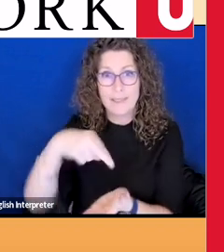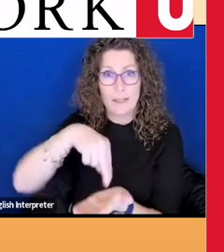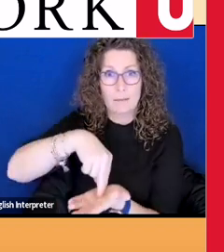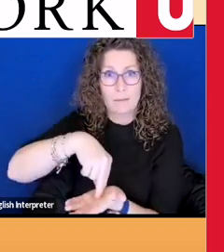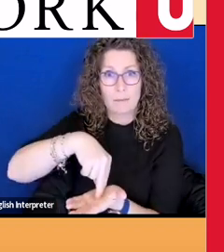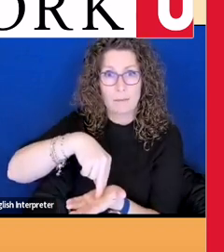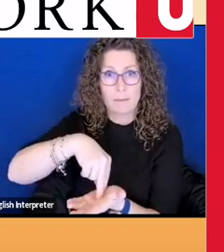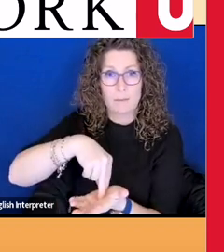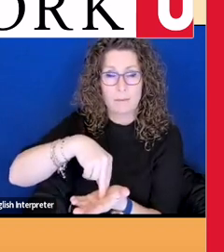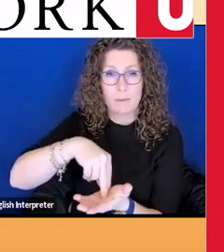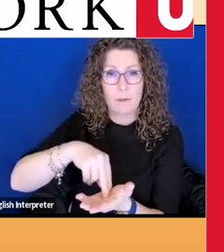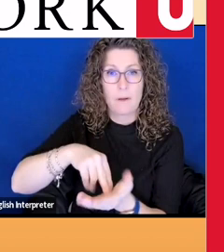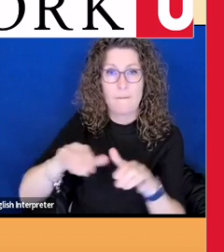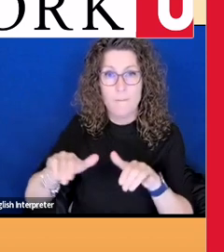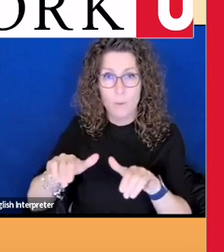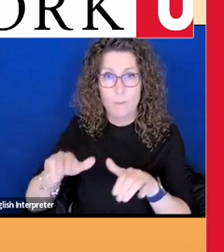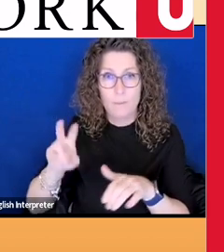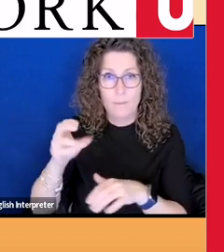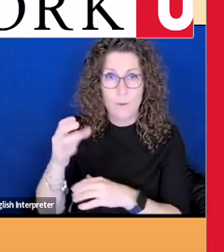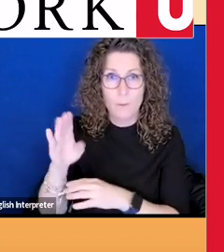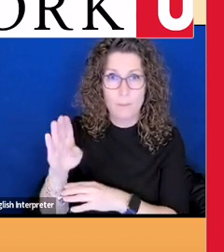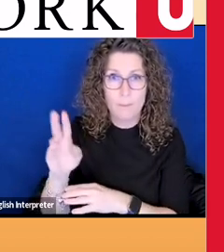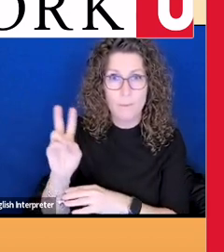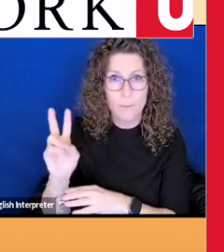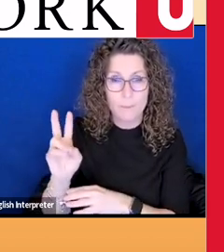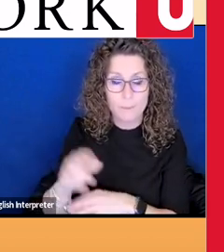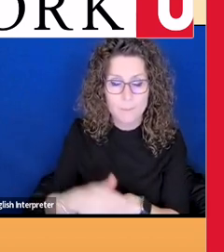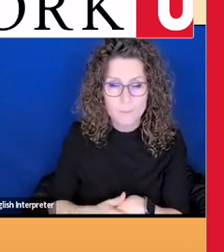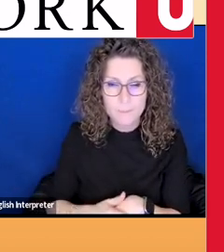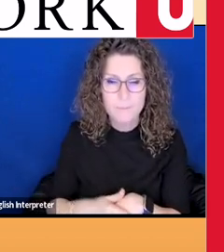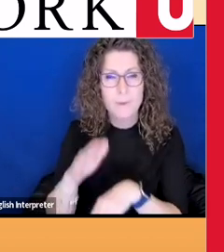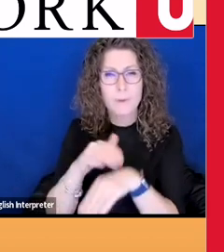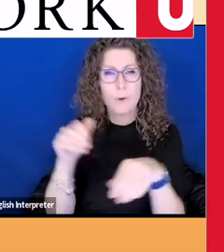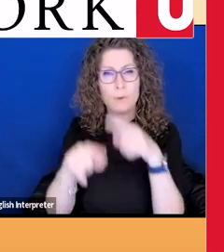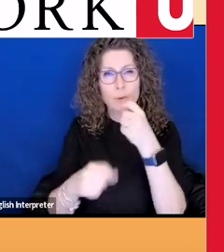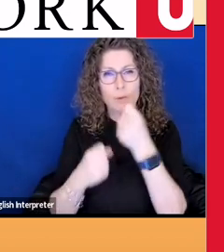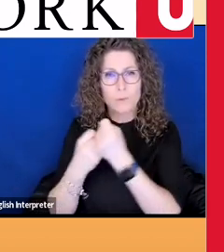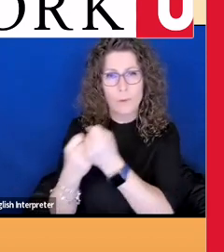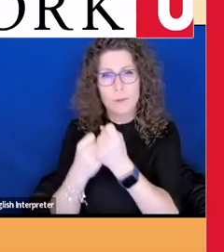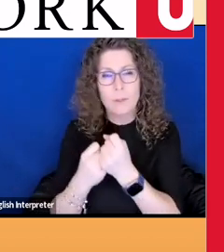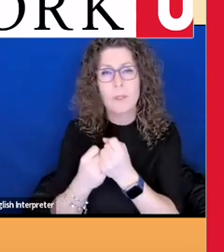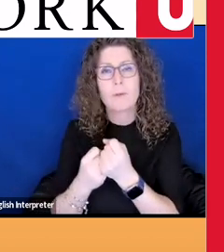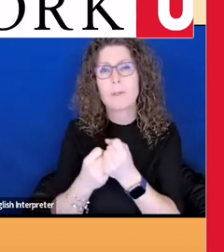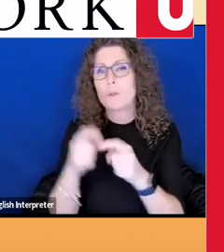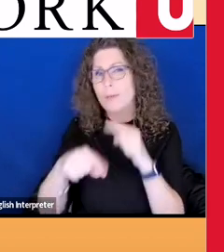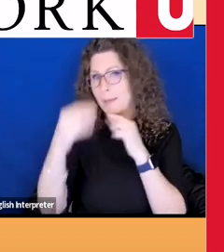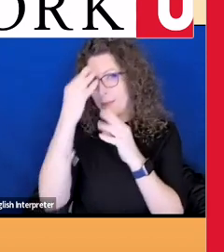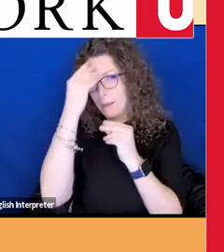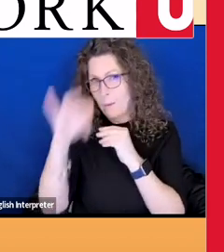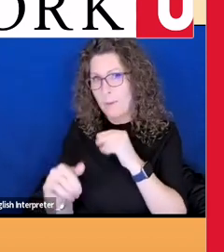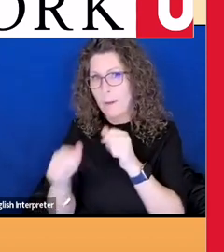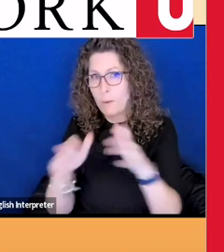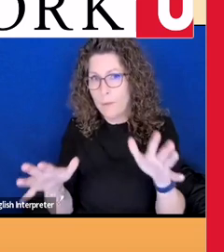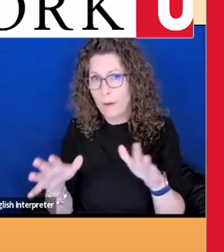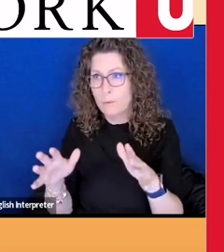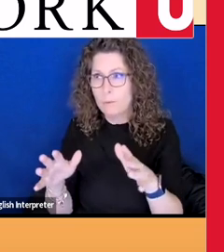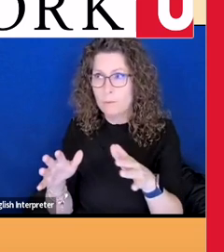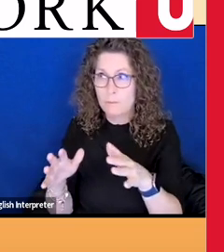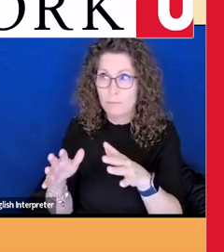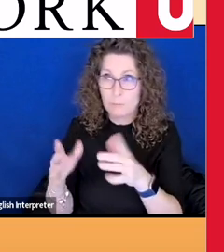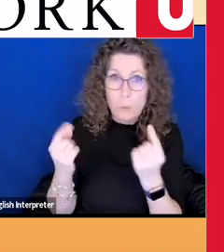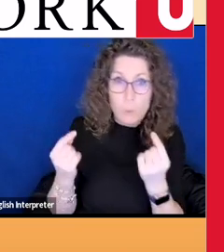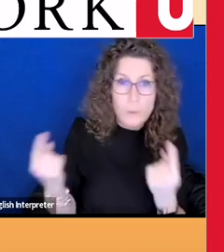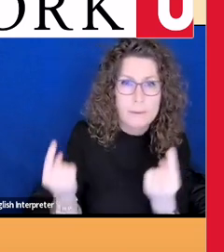In short, we cannot think of the call to solidarity without an action through which to respond to this call and